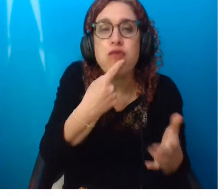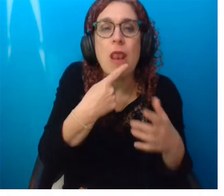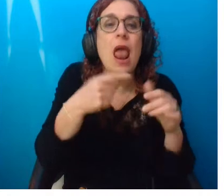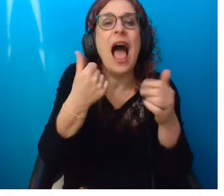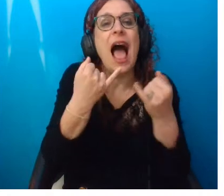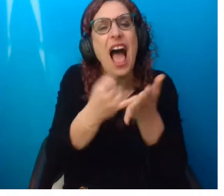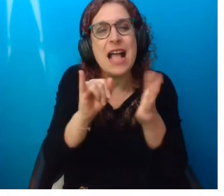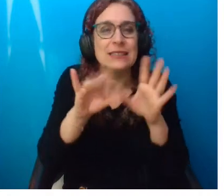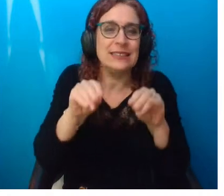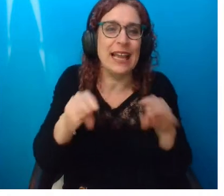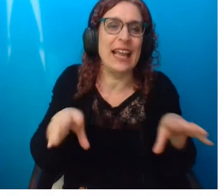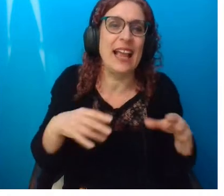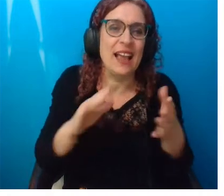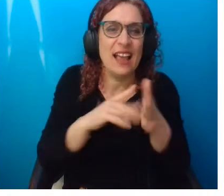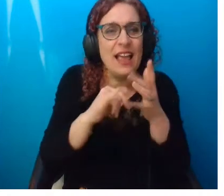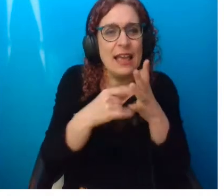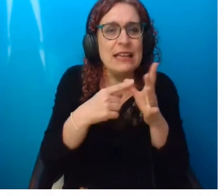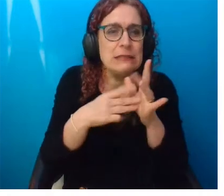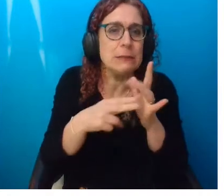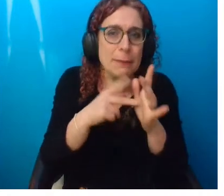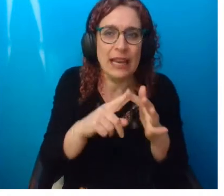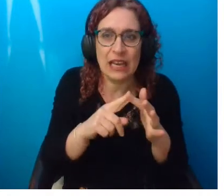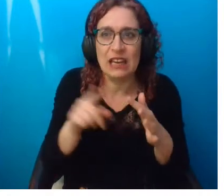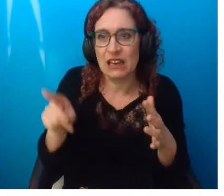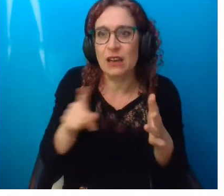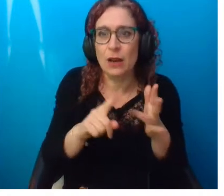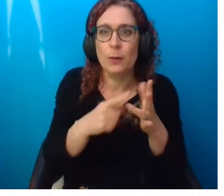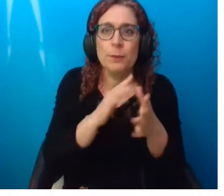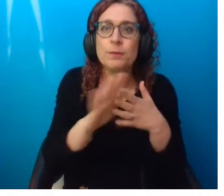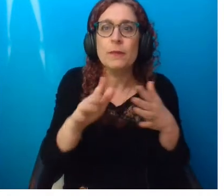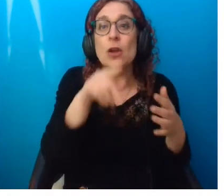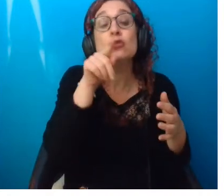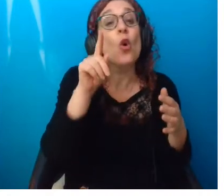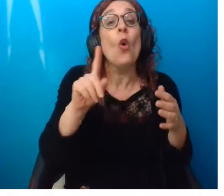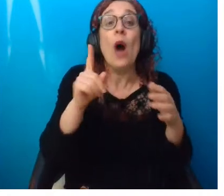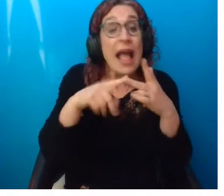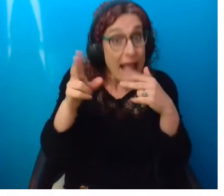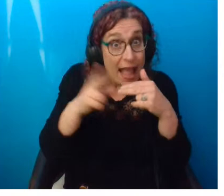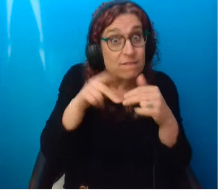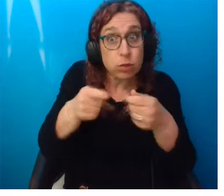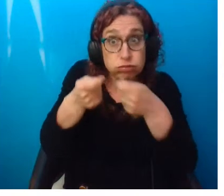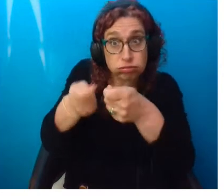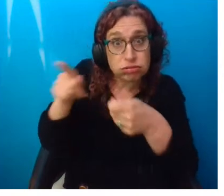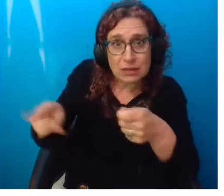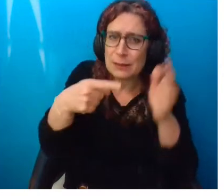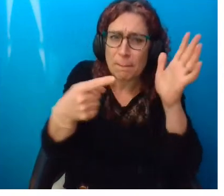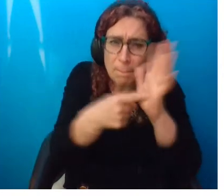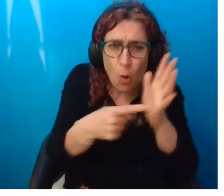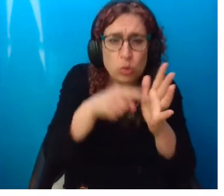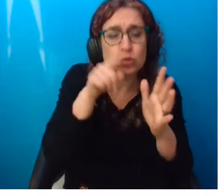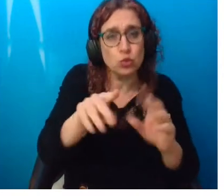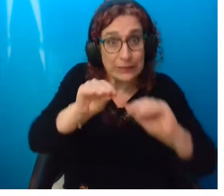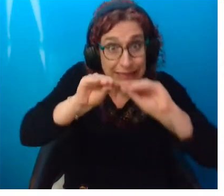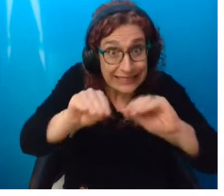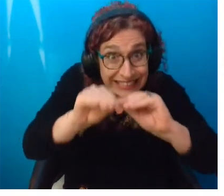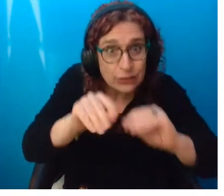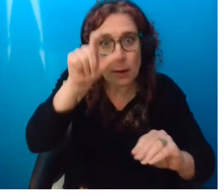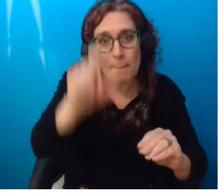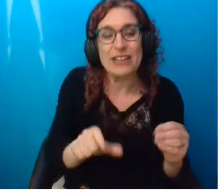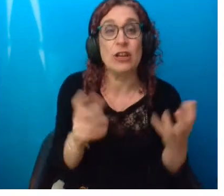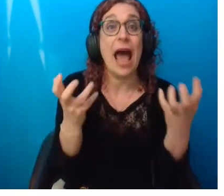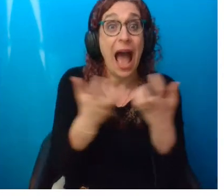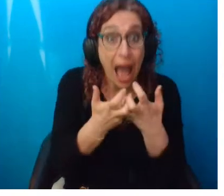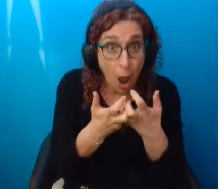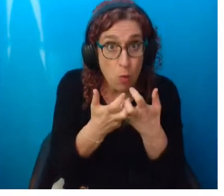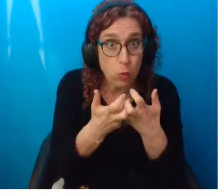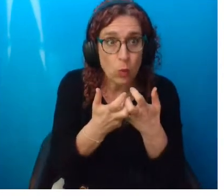you teach the patients how to use them properly. And I should have included a slide to that effect, but unfortunately I